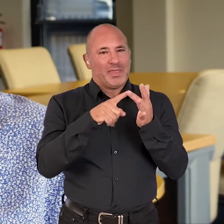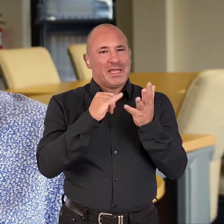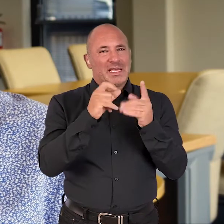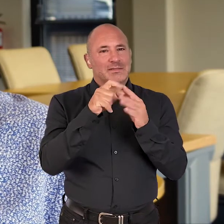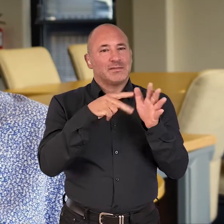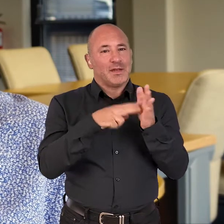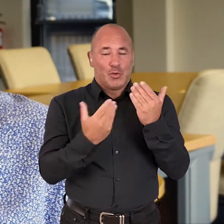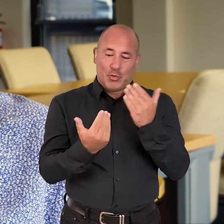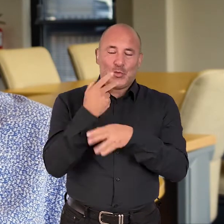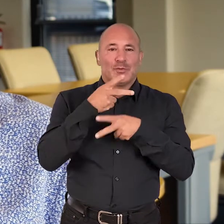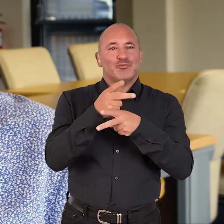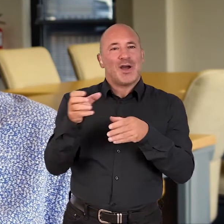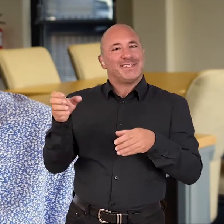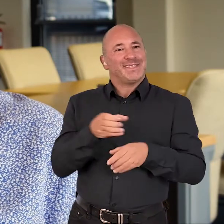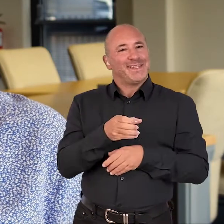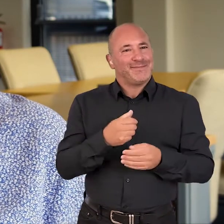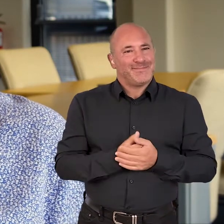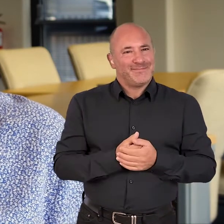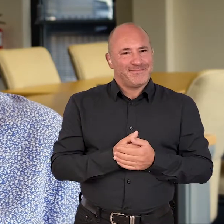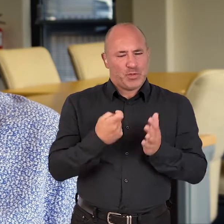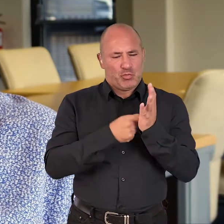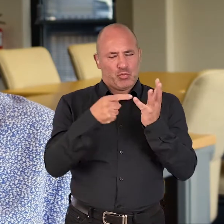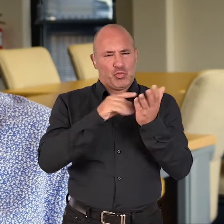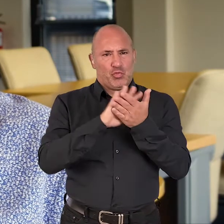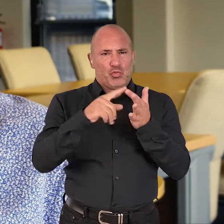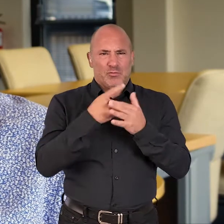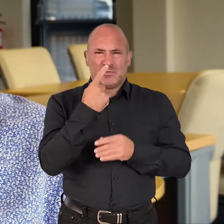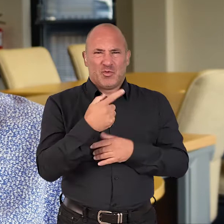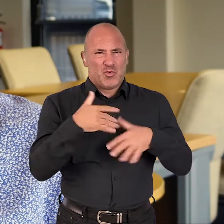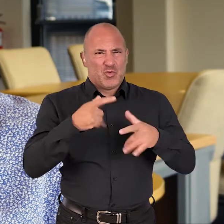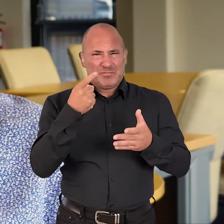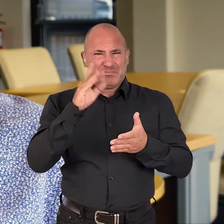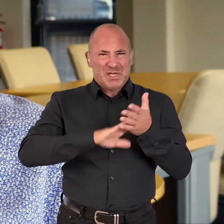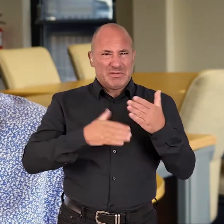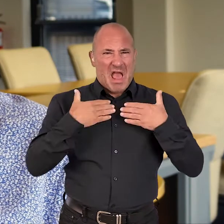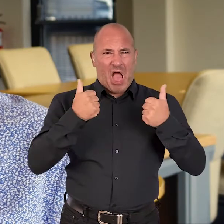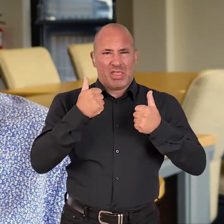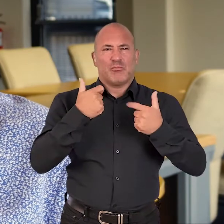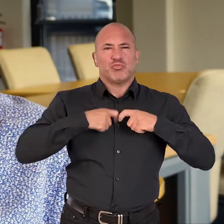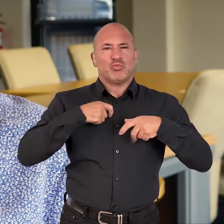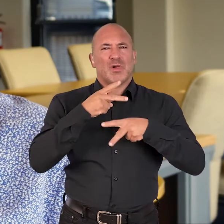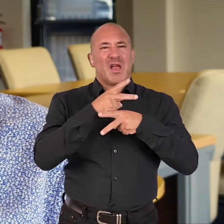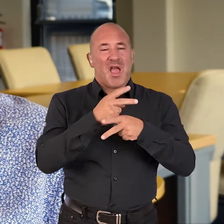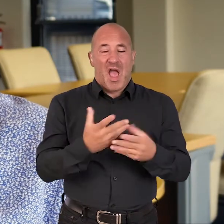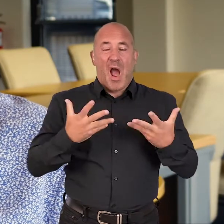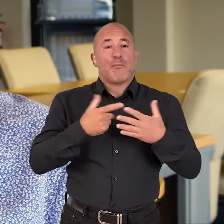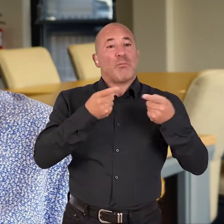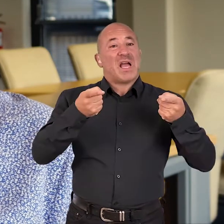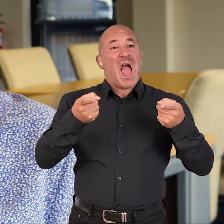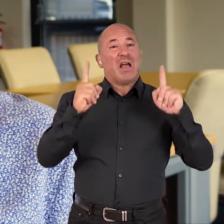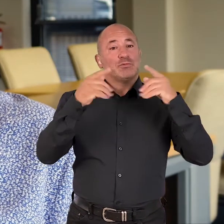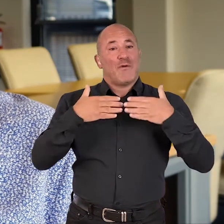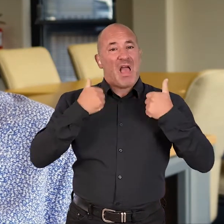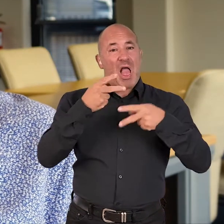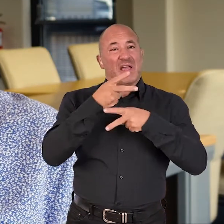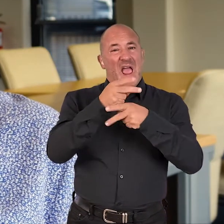Isden as a new trustee. Ruth brings a wealth of experience and knowledge in health and social care and